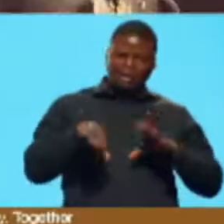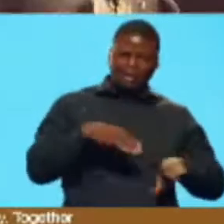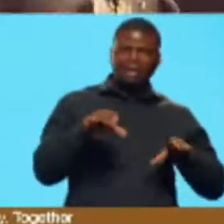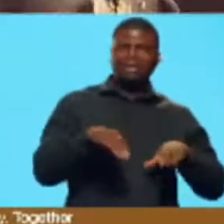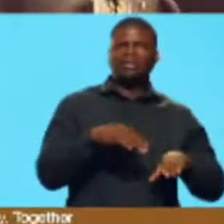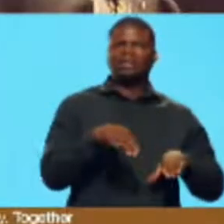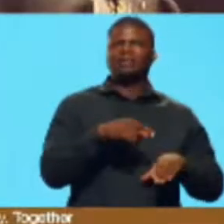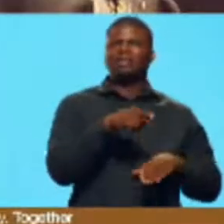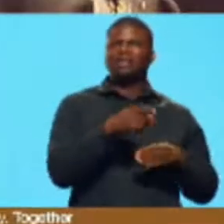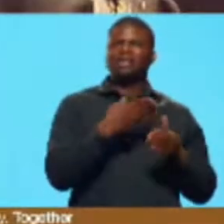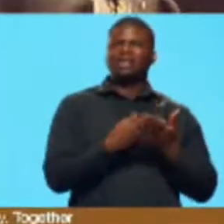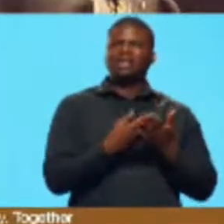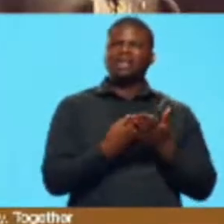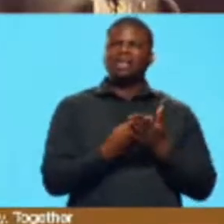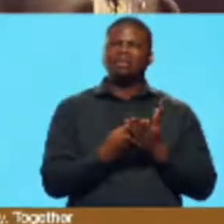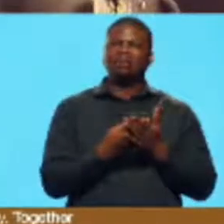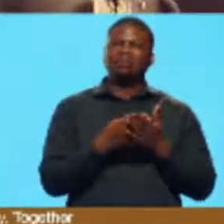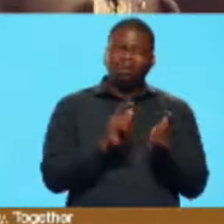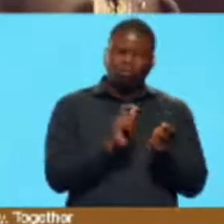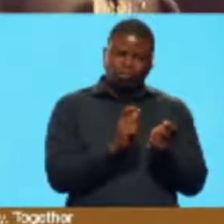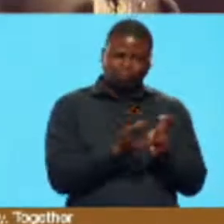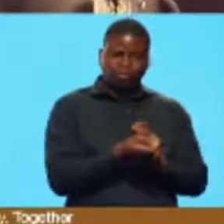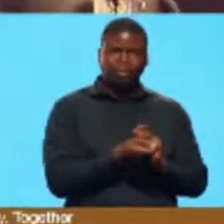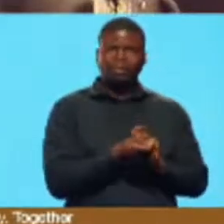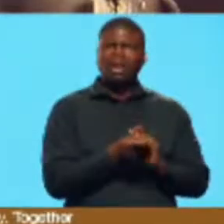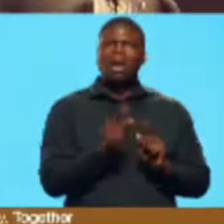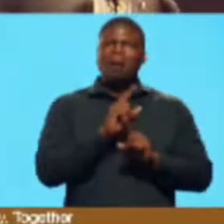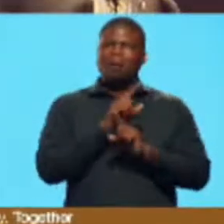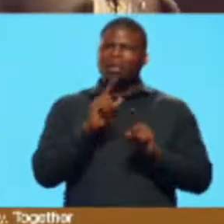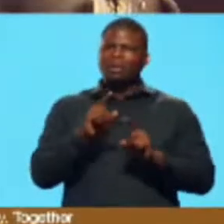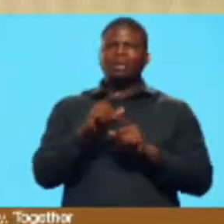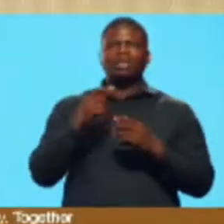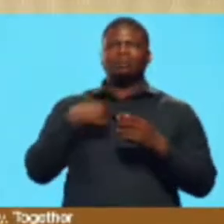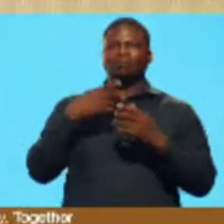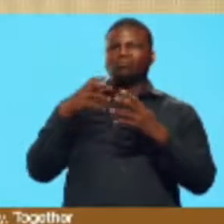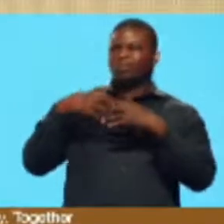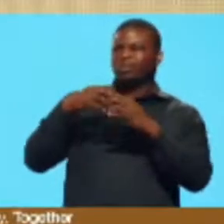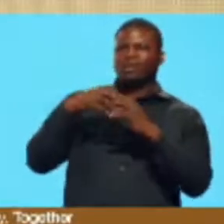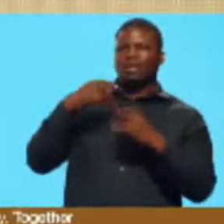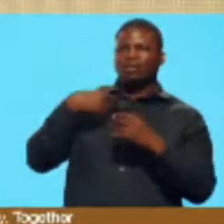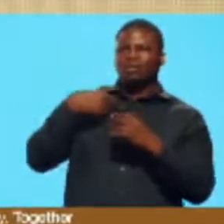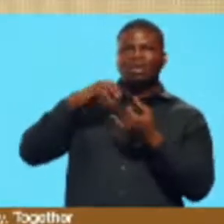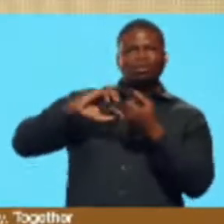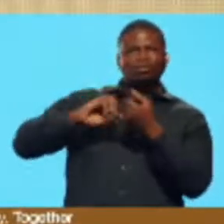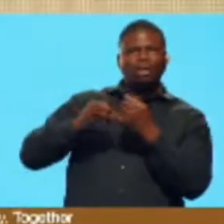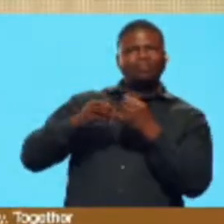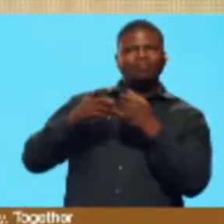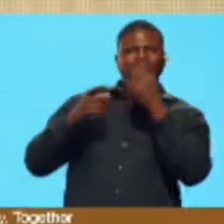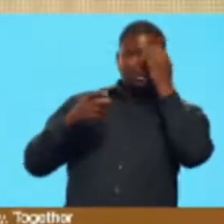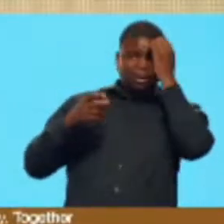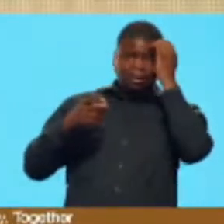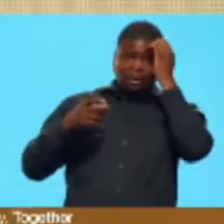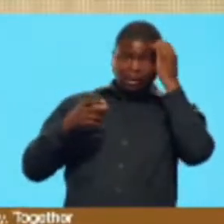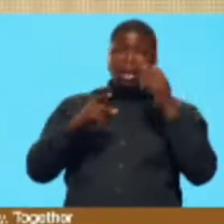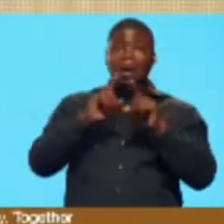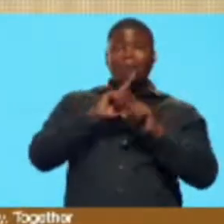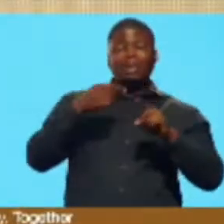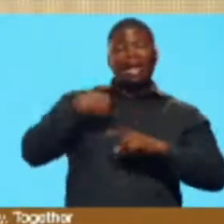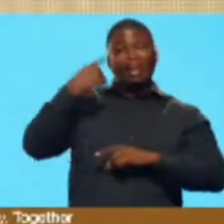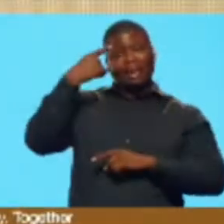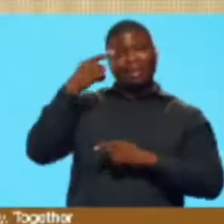to impose a KPA for Mr. Van Zedem, but I'm saying it could be one of those beautiful things we do in terms